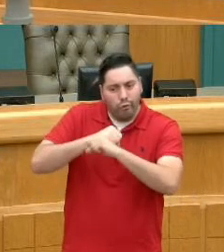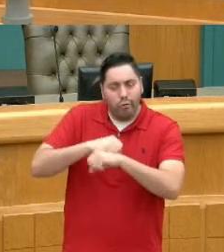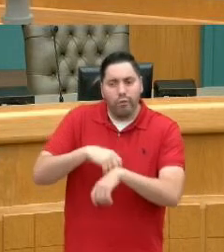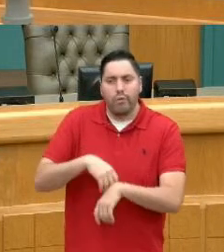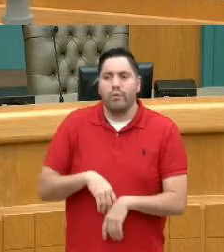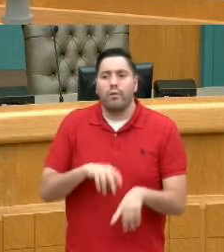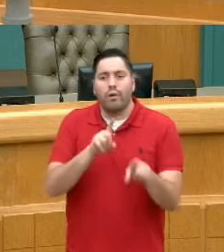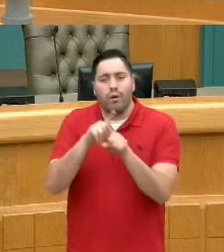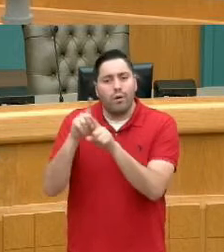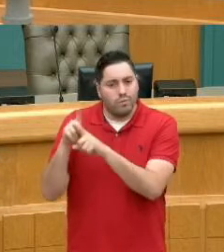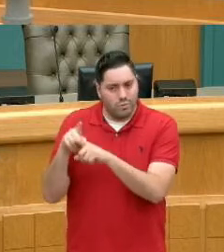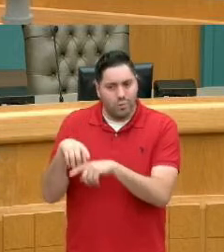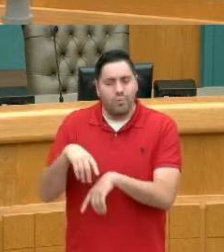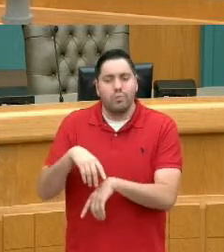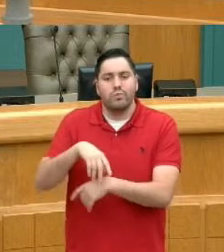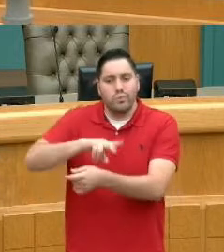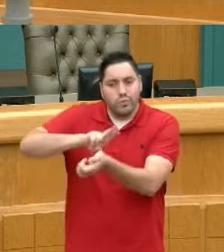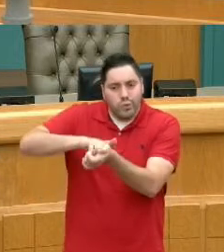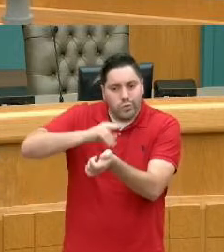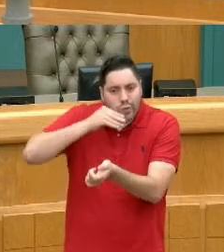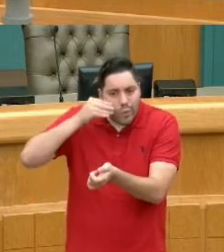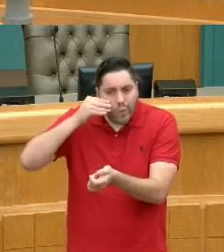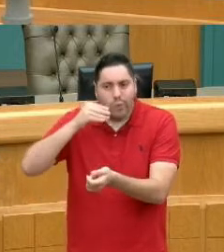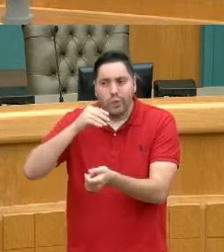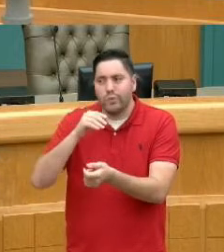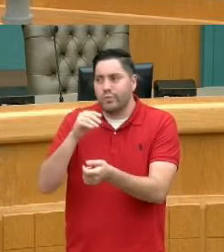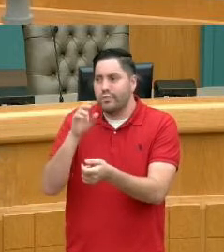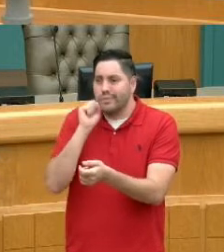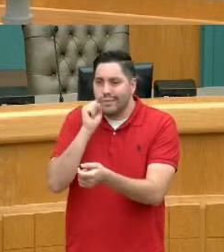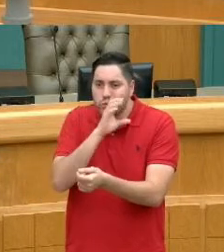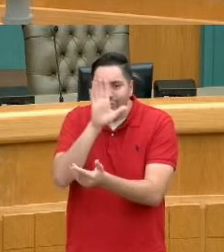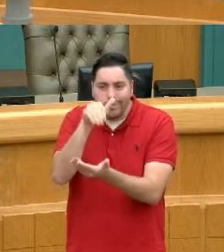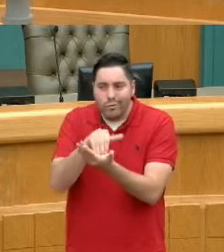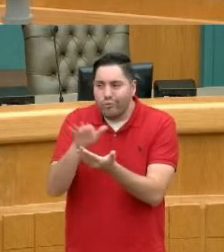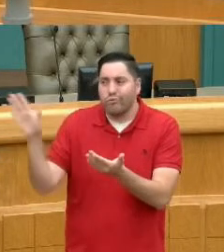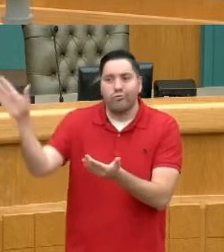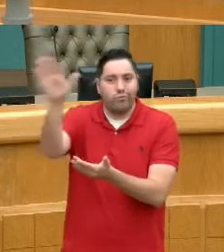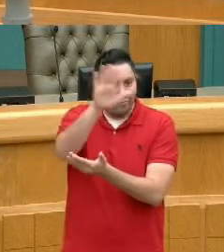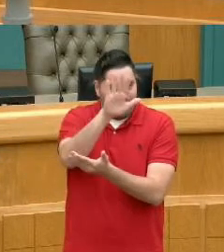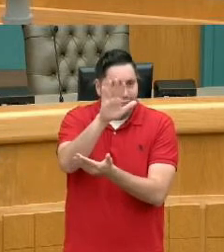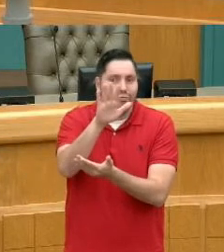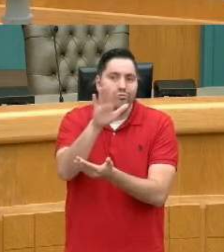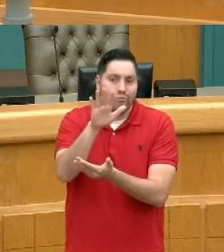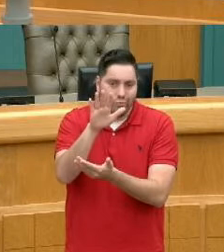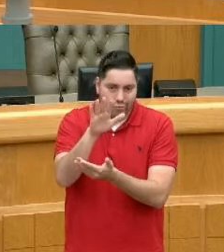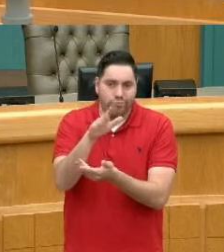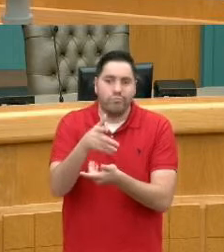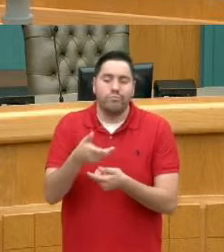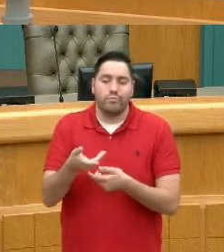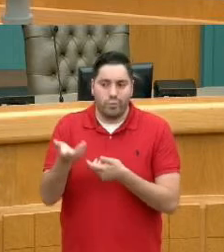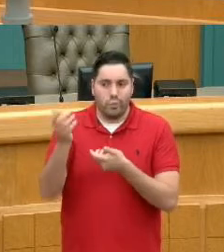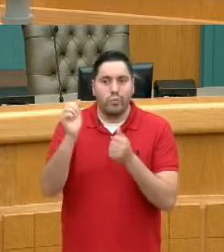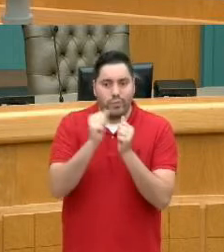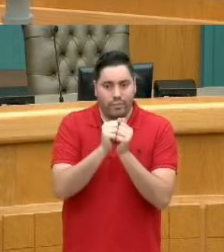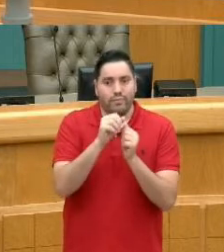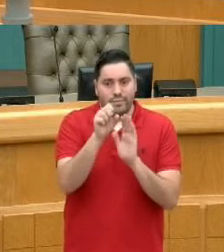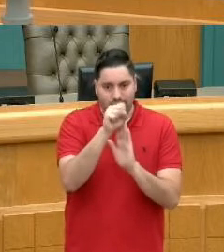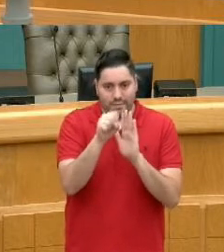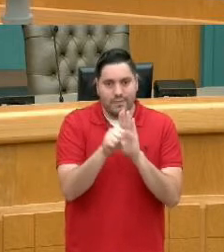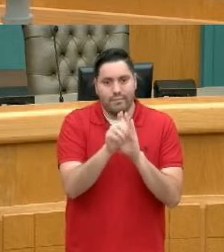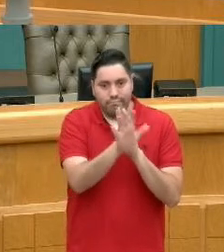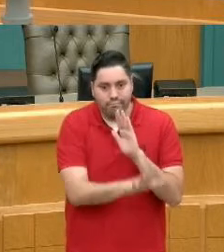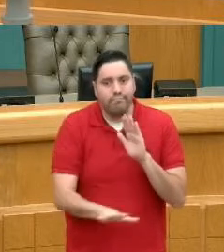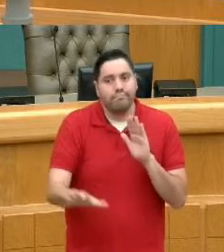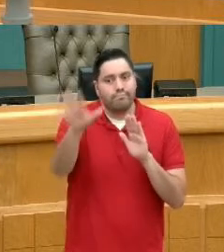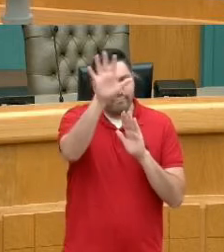senior center testing that our fire department is doing in conjunction with a statewide effort managed by the National